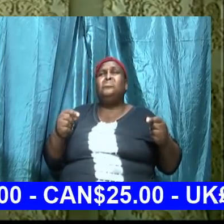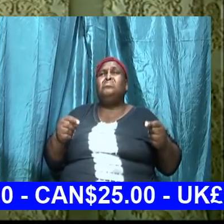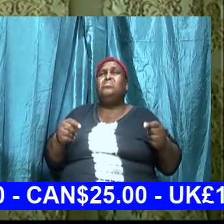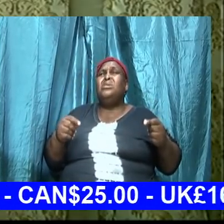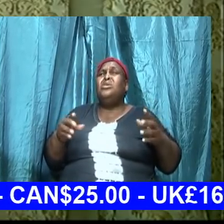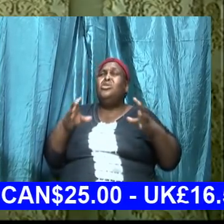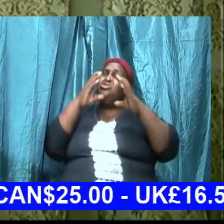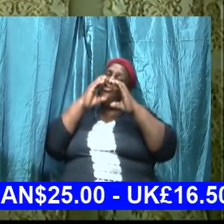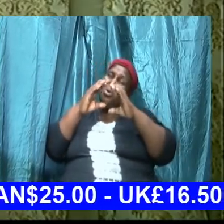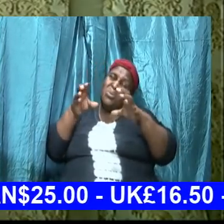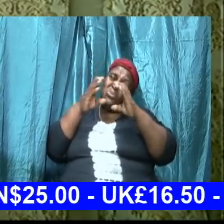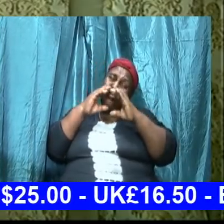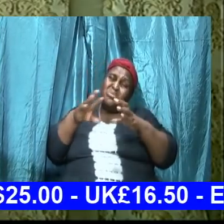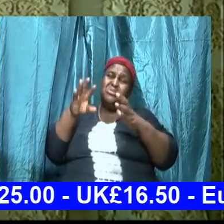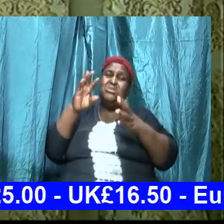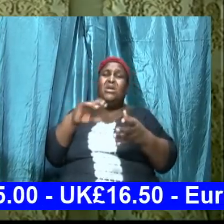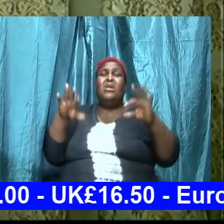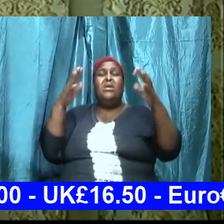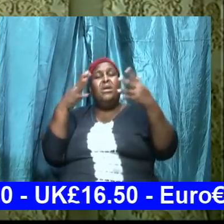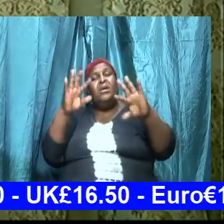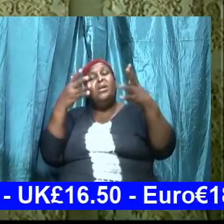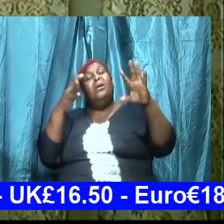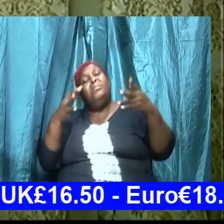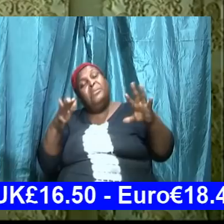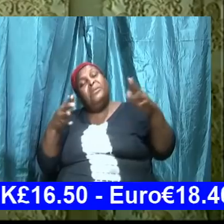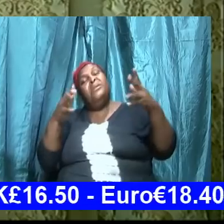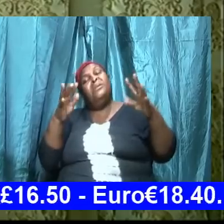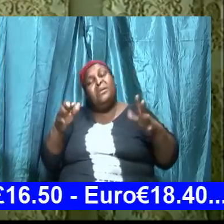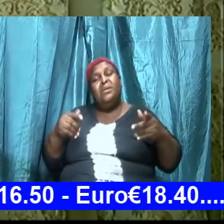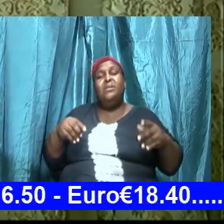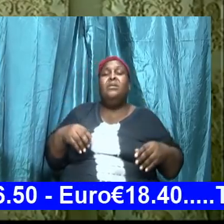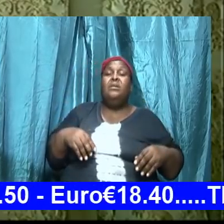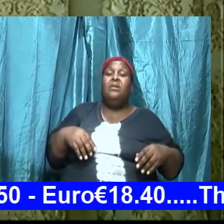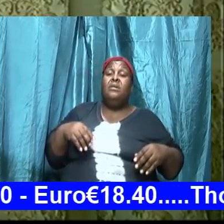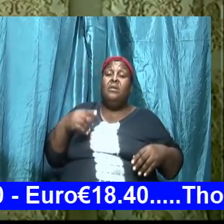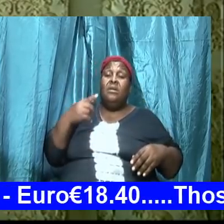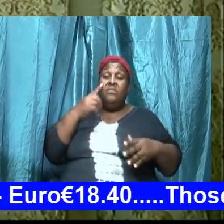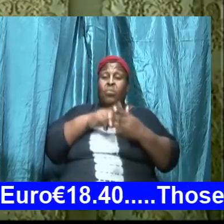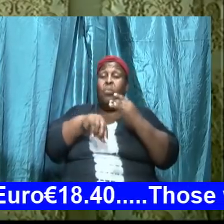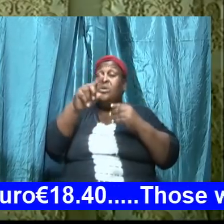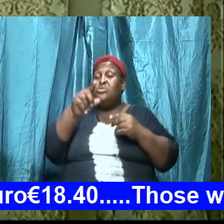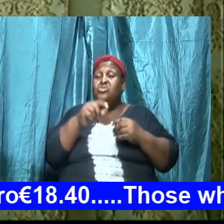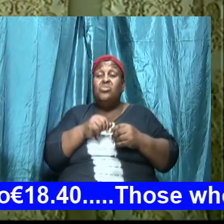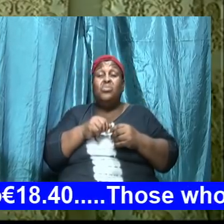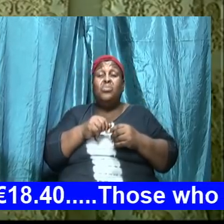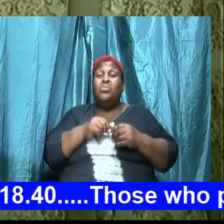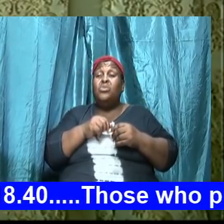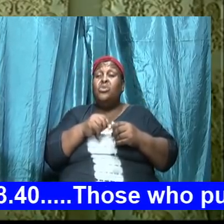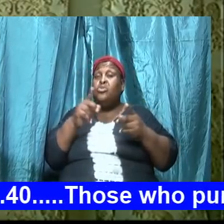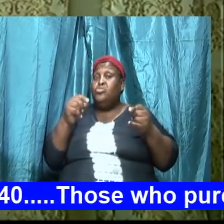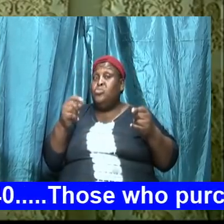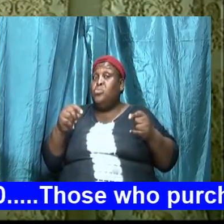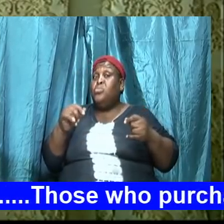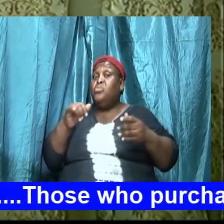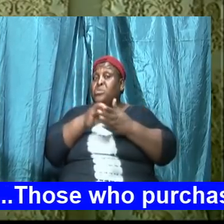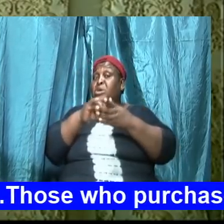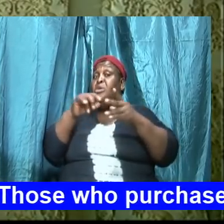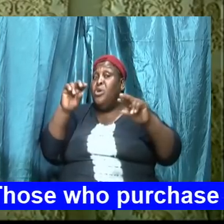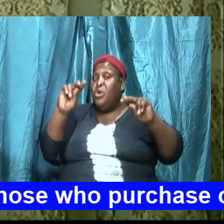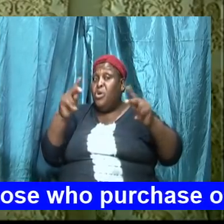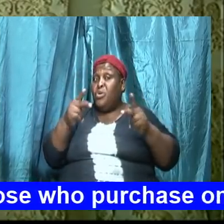the religion that you are purporting is vain if certain things that are contained in the world you fail to live by